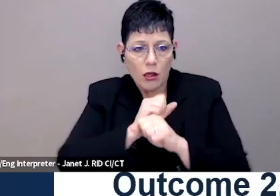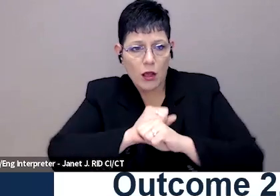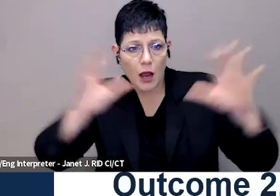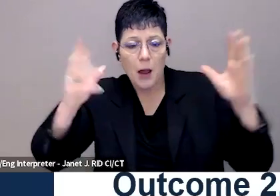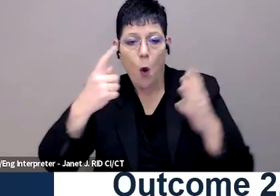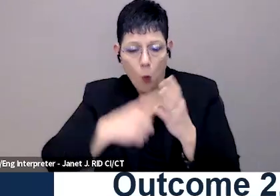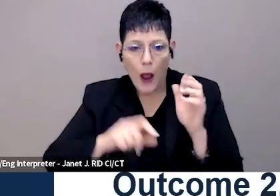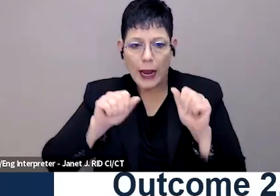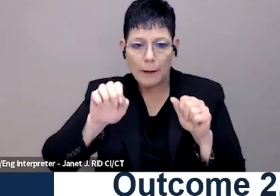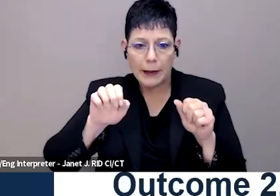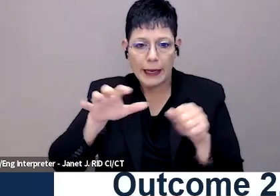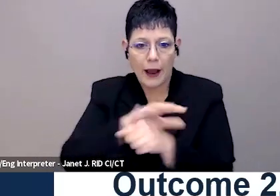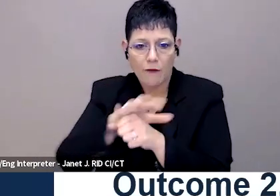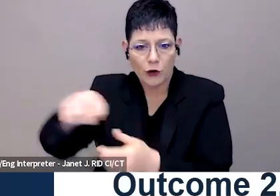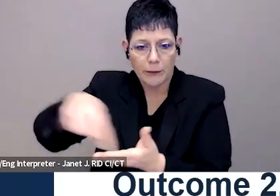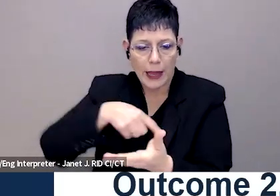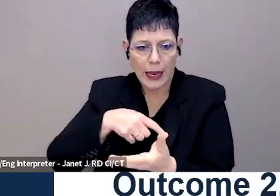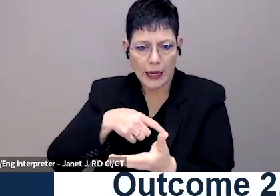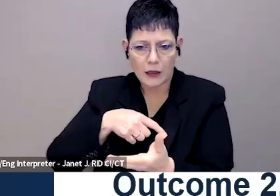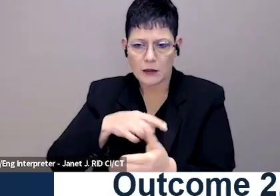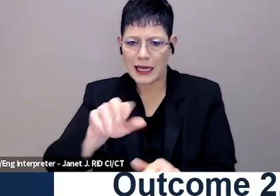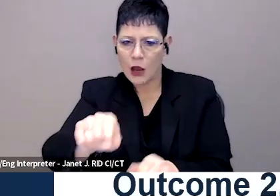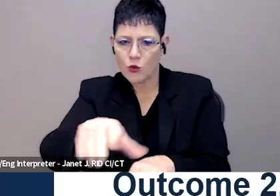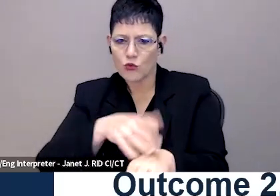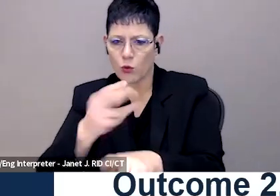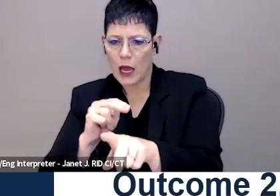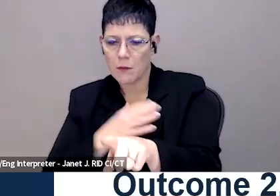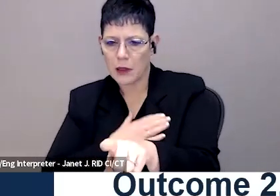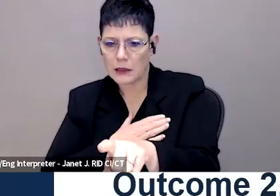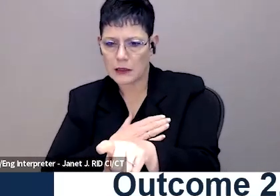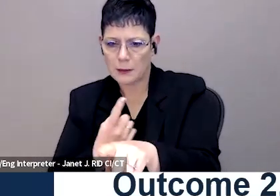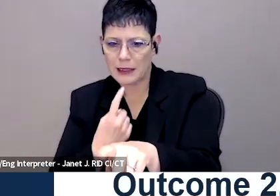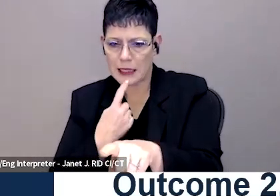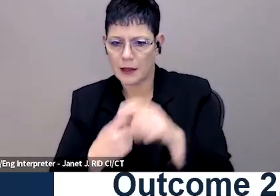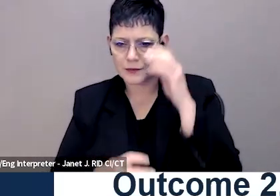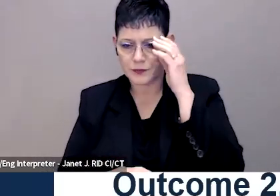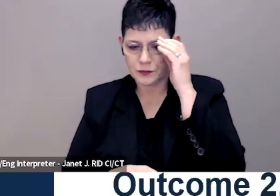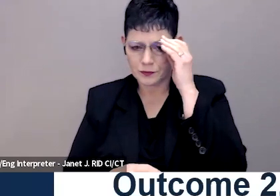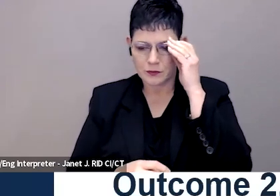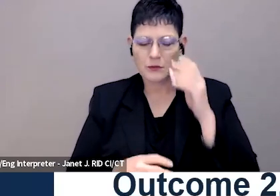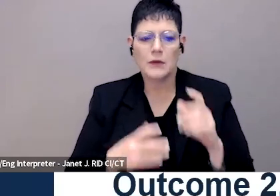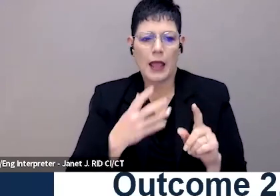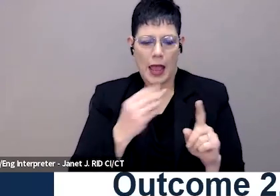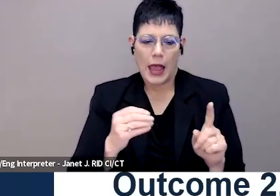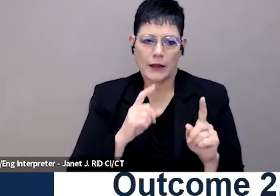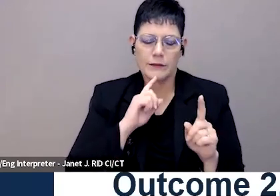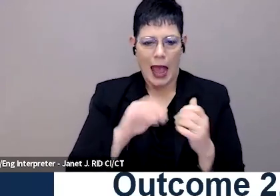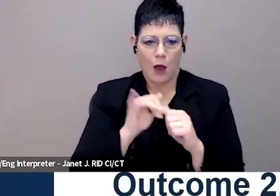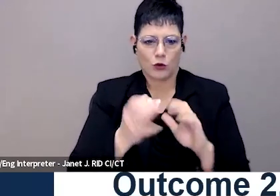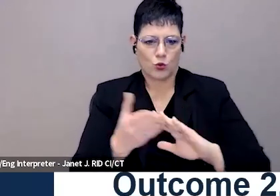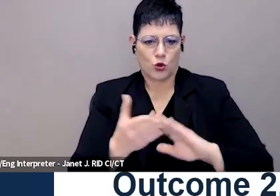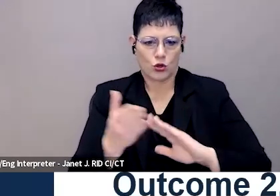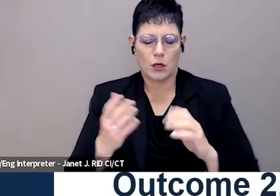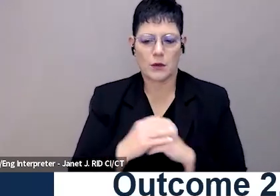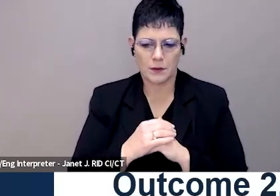covered? Are any changes needed? Could you slow down, please? Sure. And how it's working.